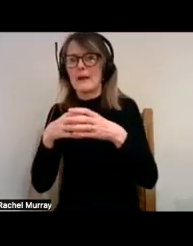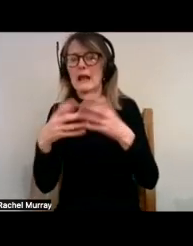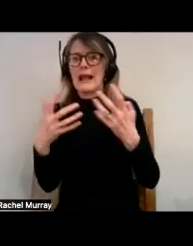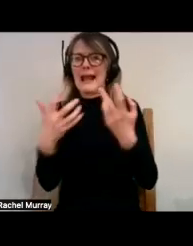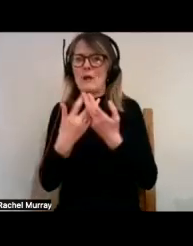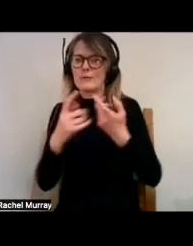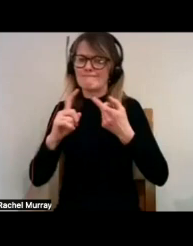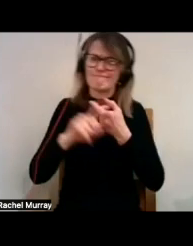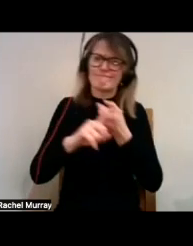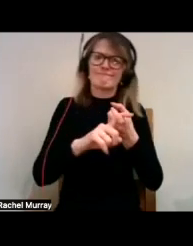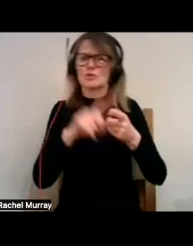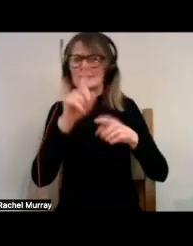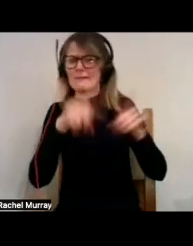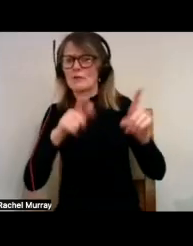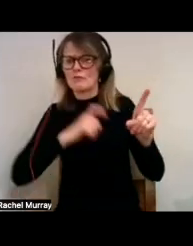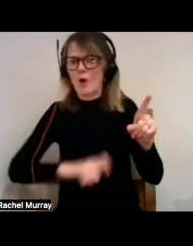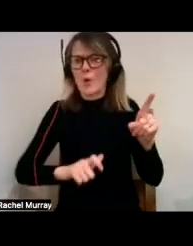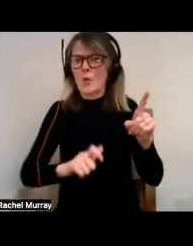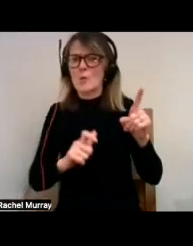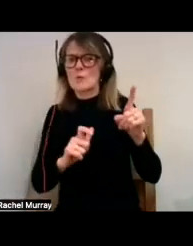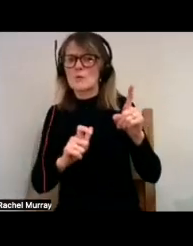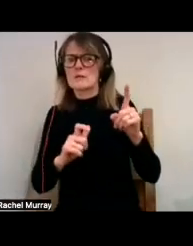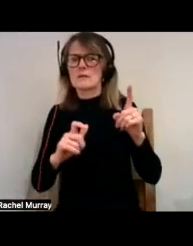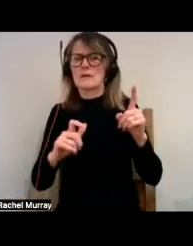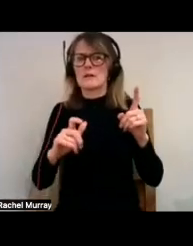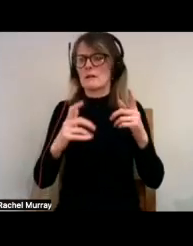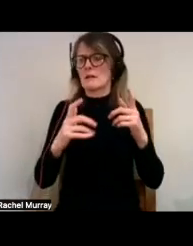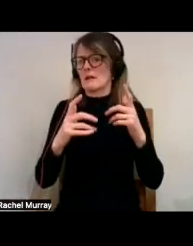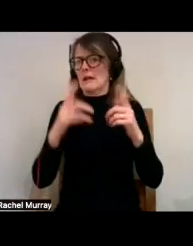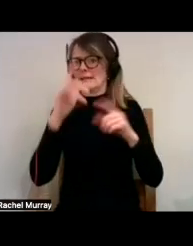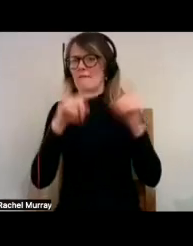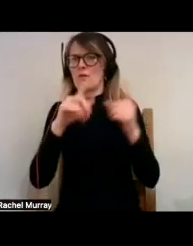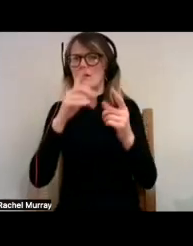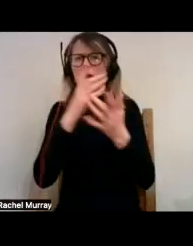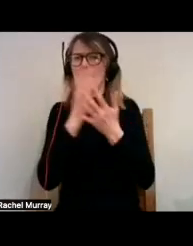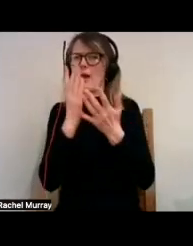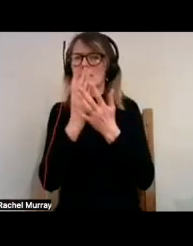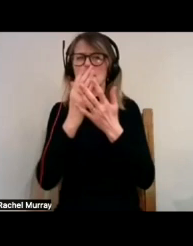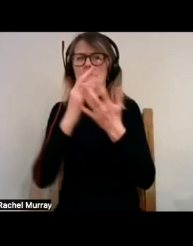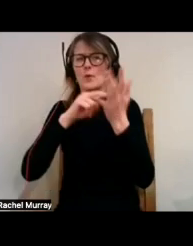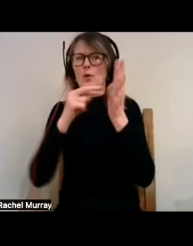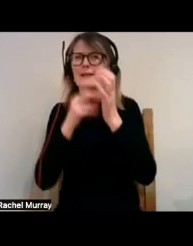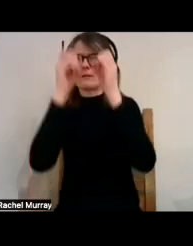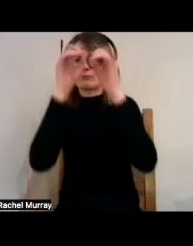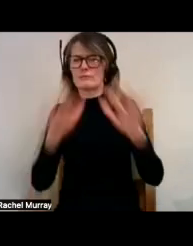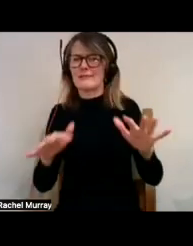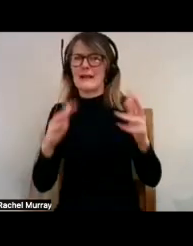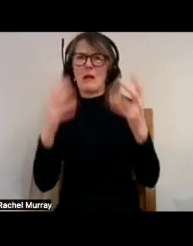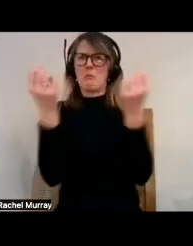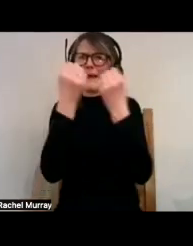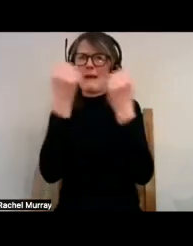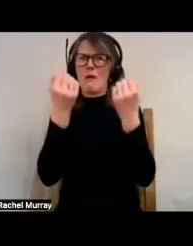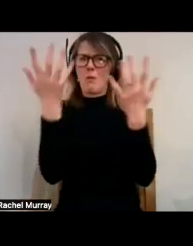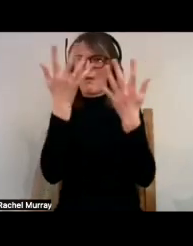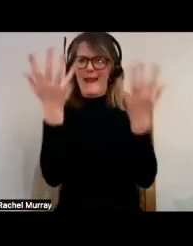different roles, what power is given in different parts of the organisation. I guess that's the hard power